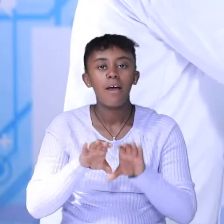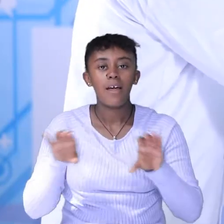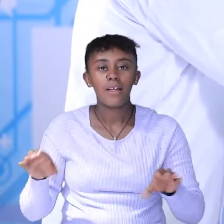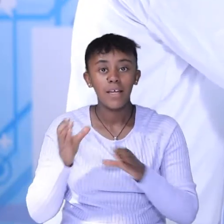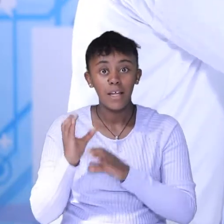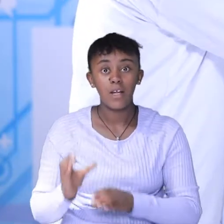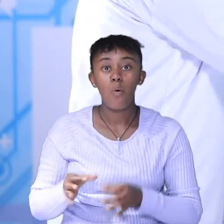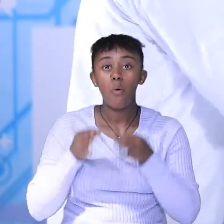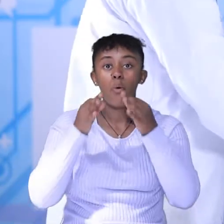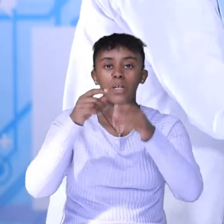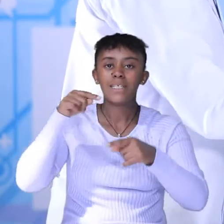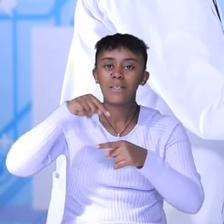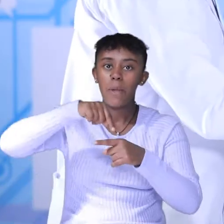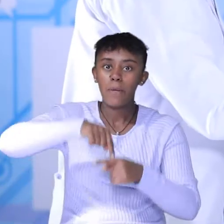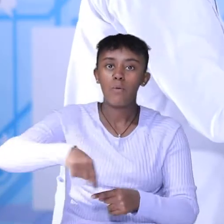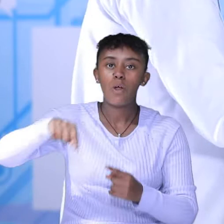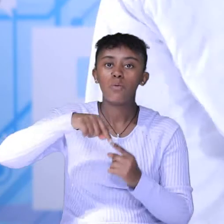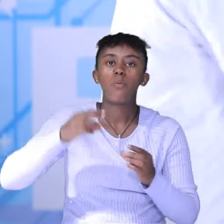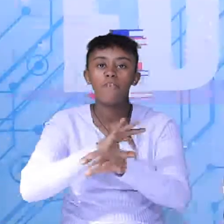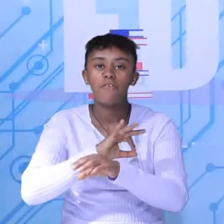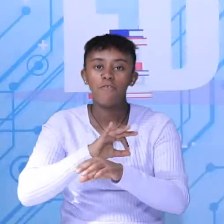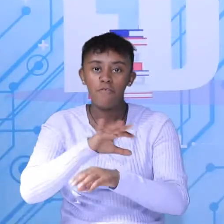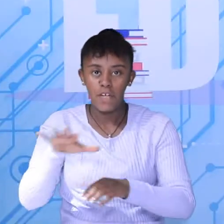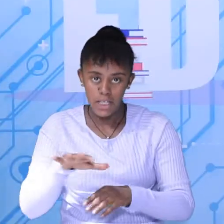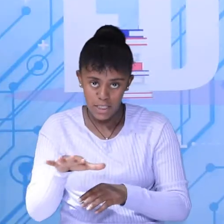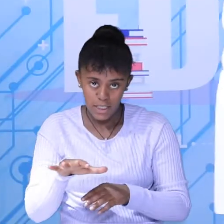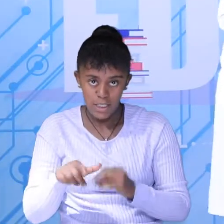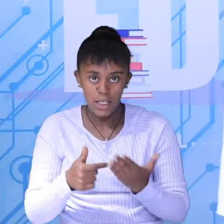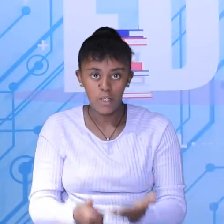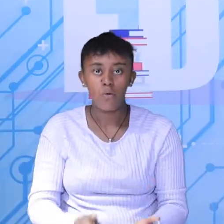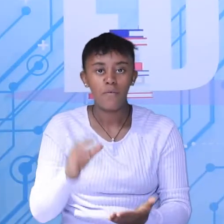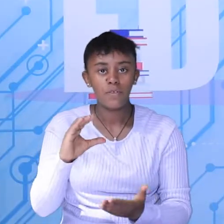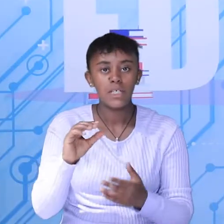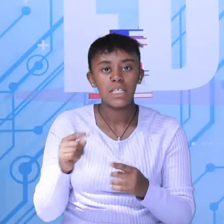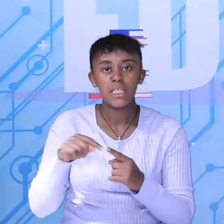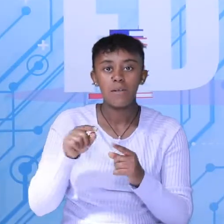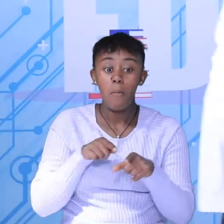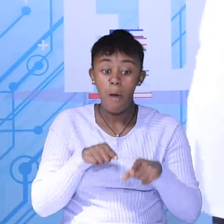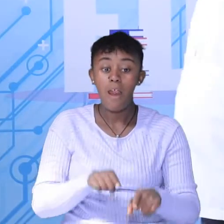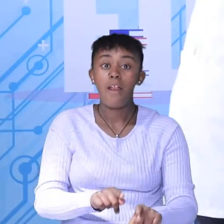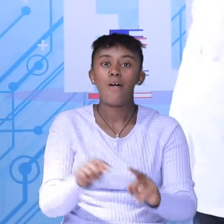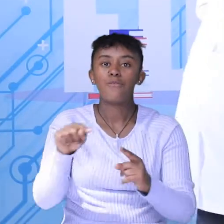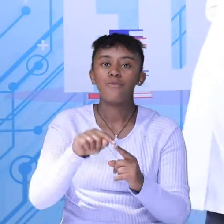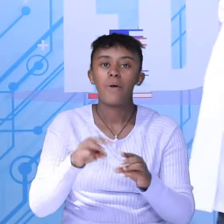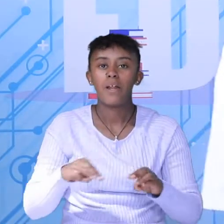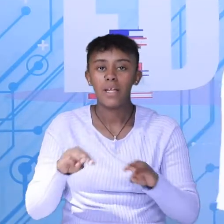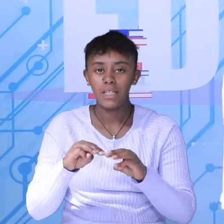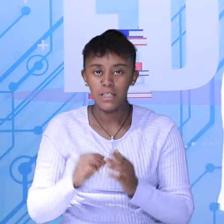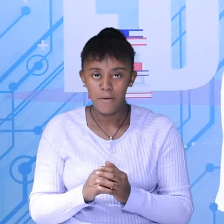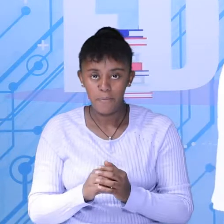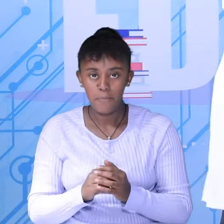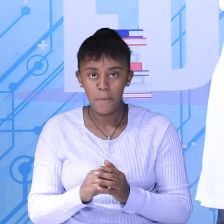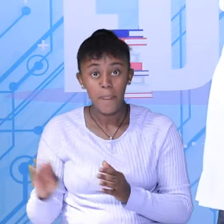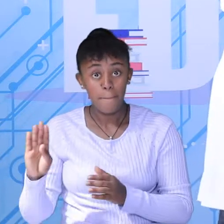carrying conductor is perpendicular to the magnetic field. In the case of C, it's parallel to the magnetic field. But in the case of B,